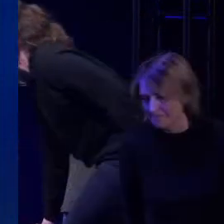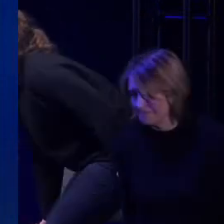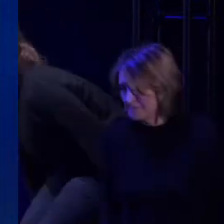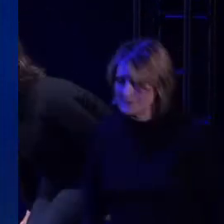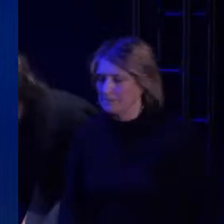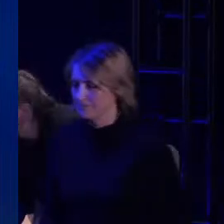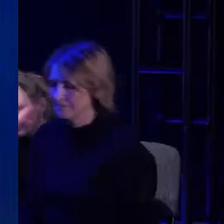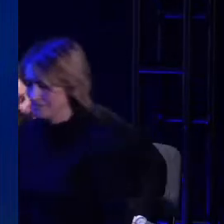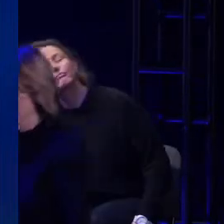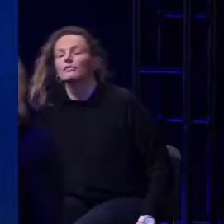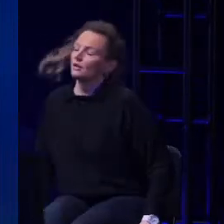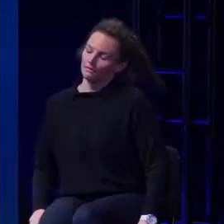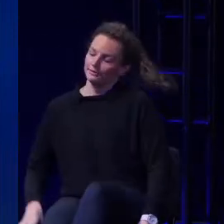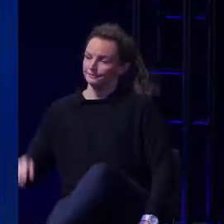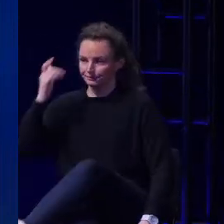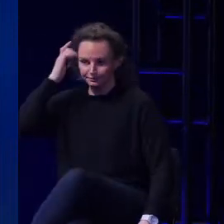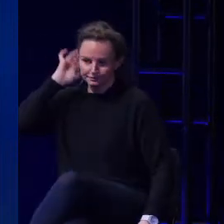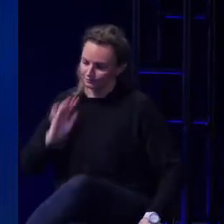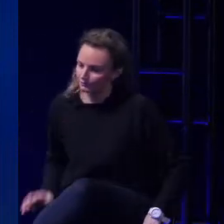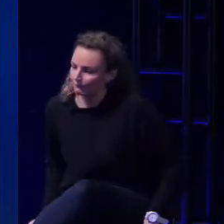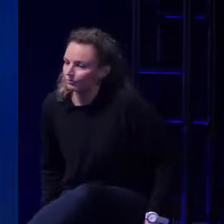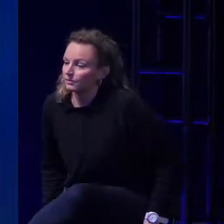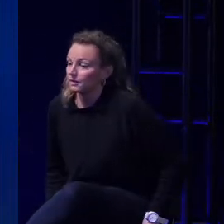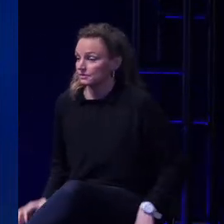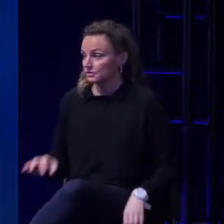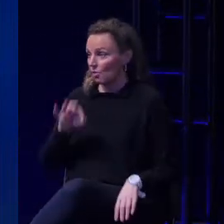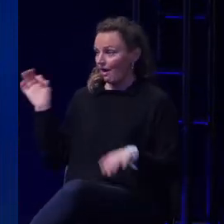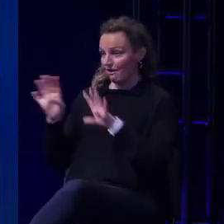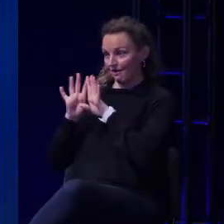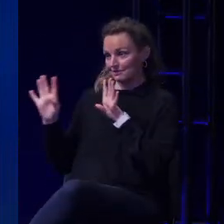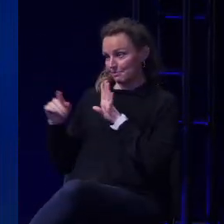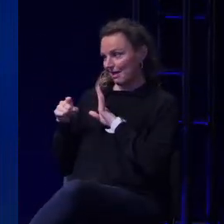here to offer up examples of where